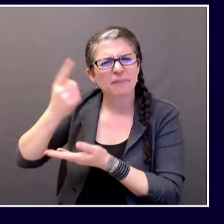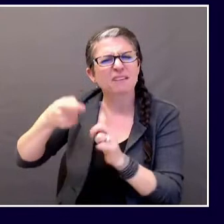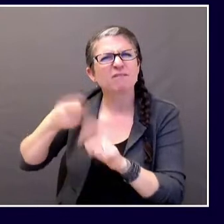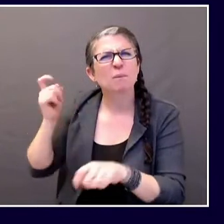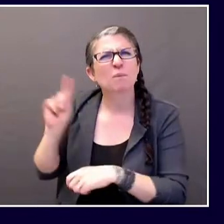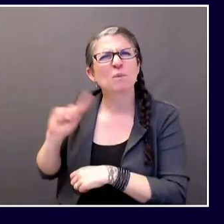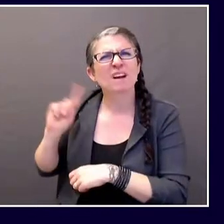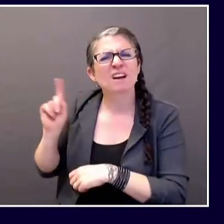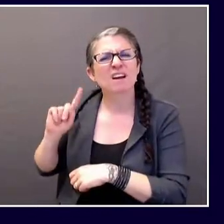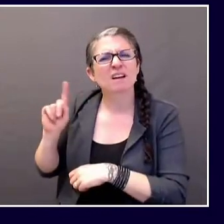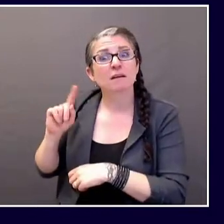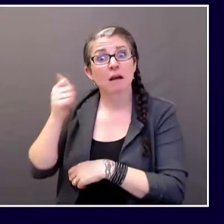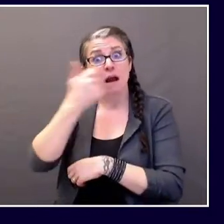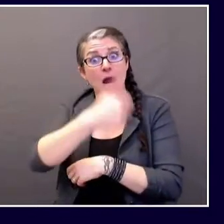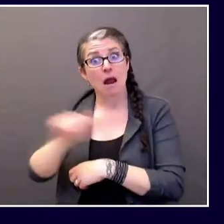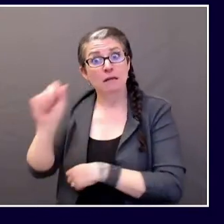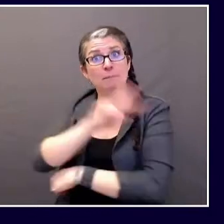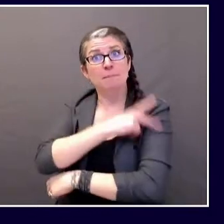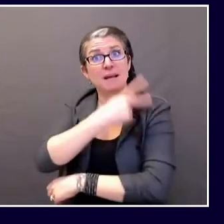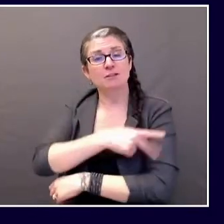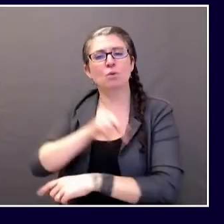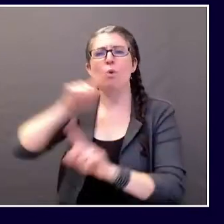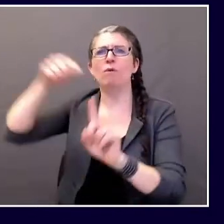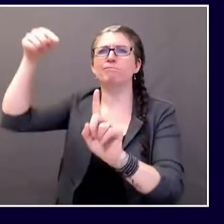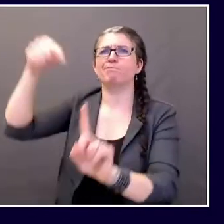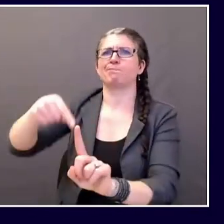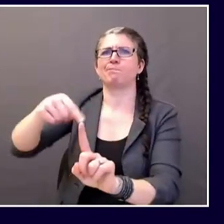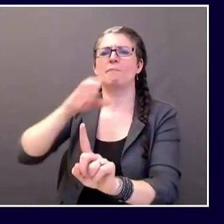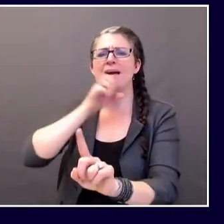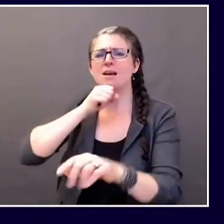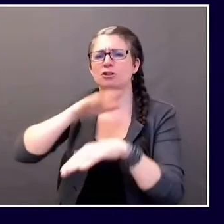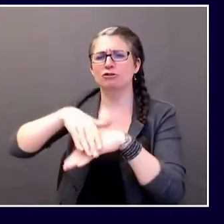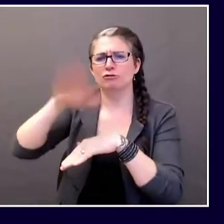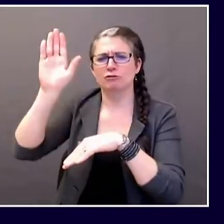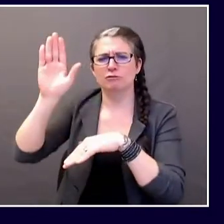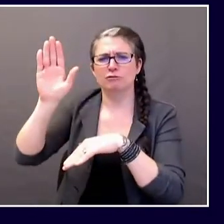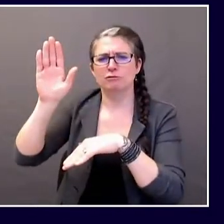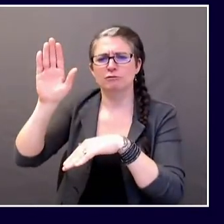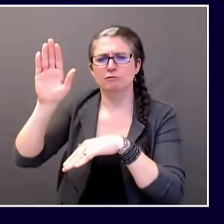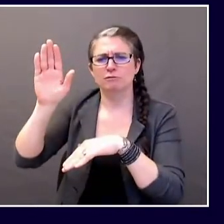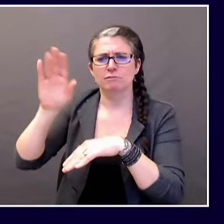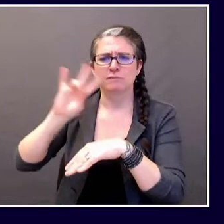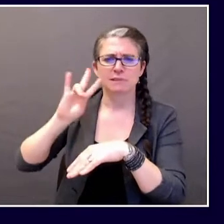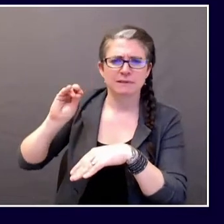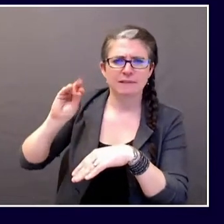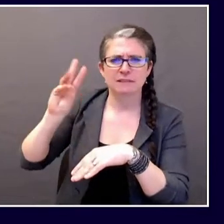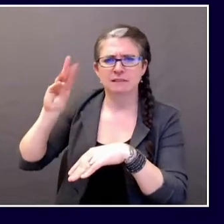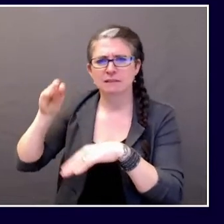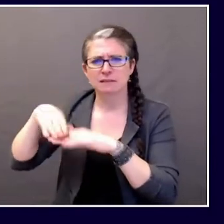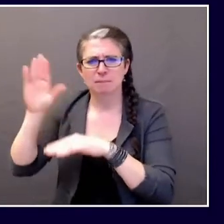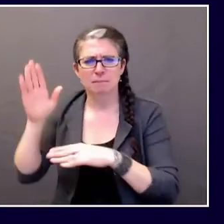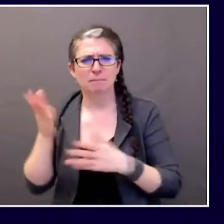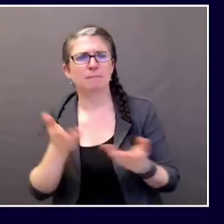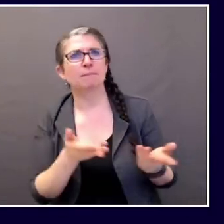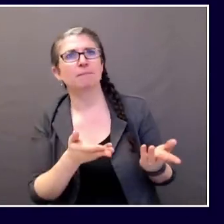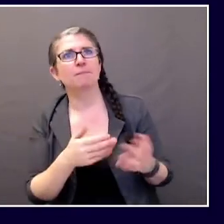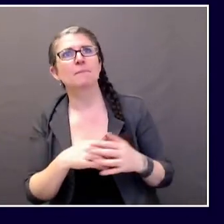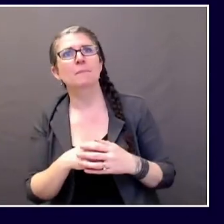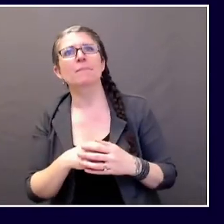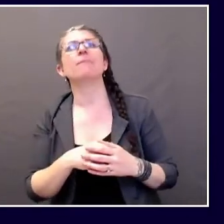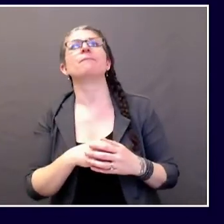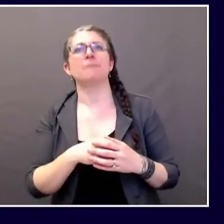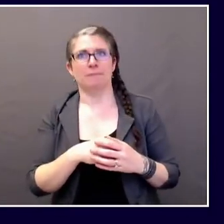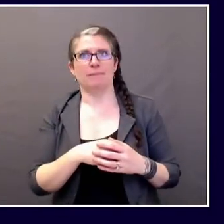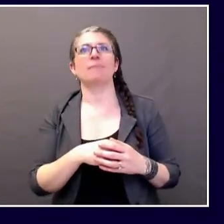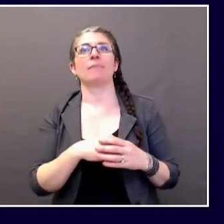authorizing. At the same time, though, within those age categories, there may be a variance in which patients are at higher risk versus those